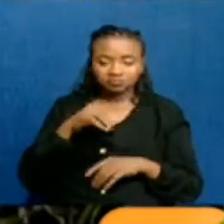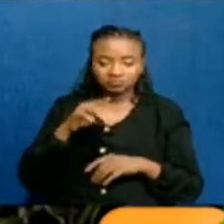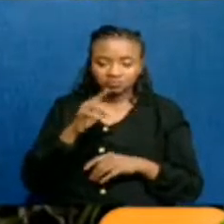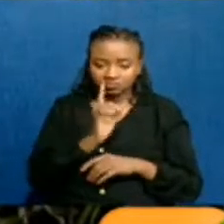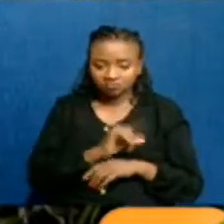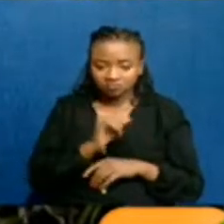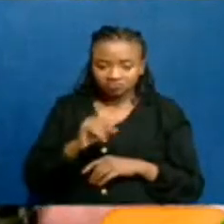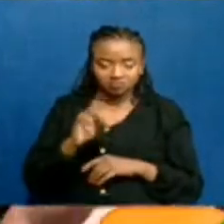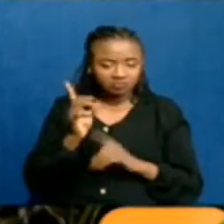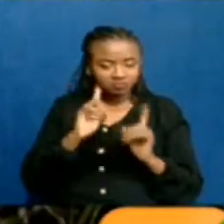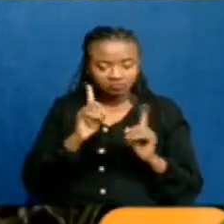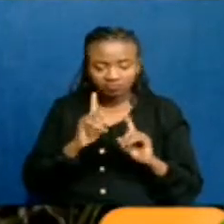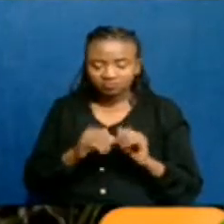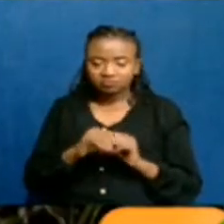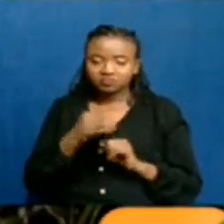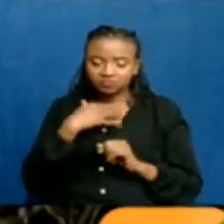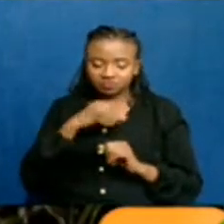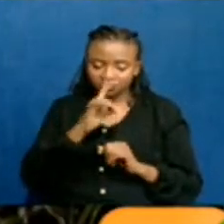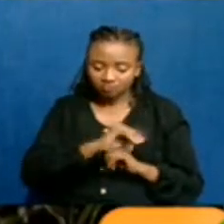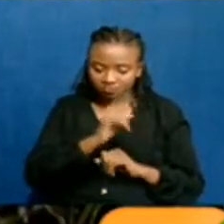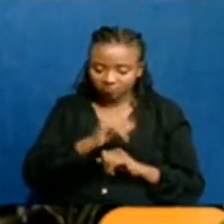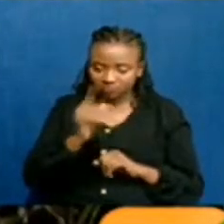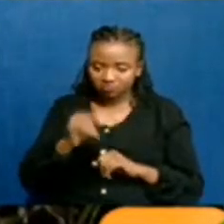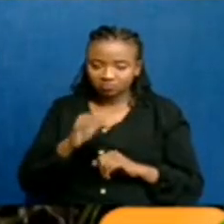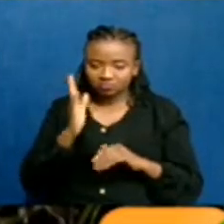the small person. It's also hotels, lodges, camps.